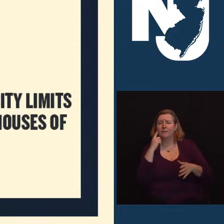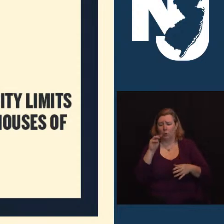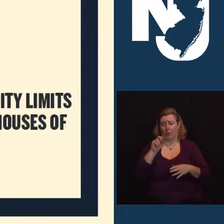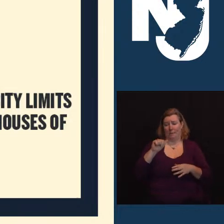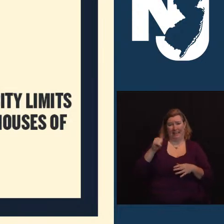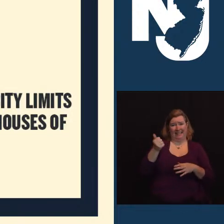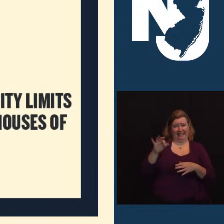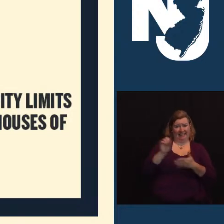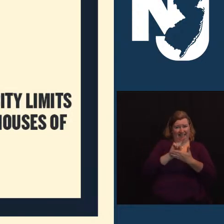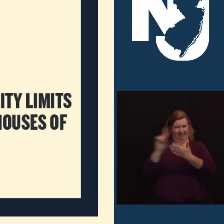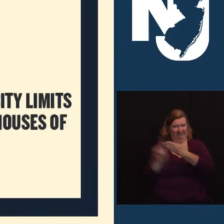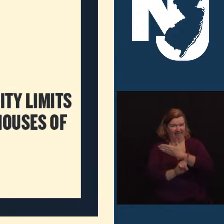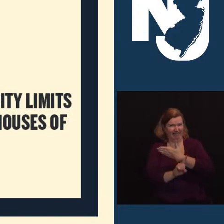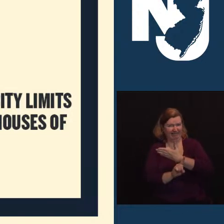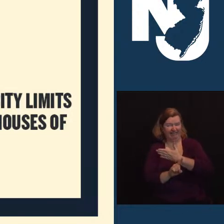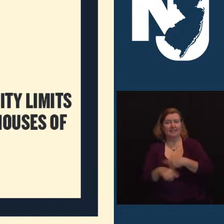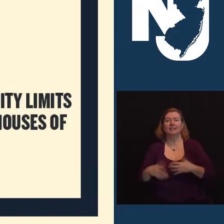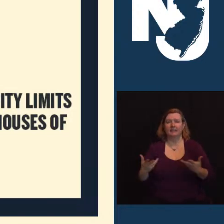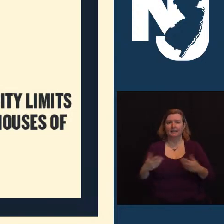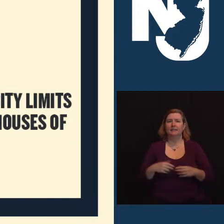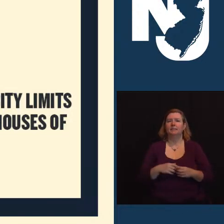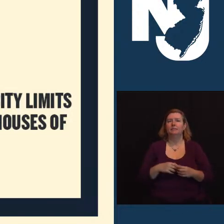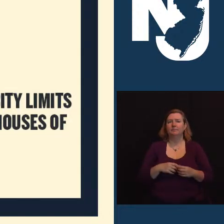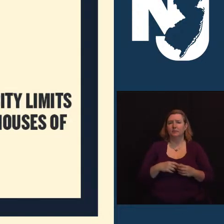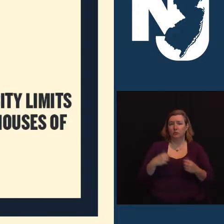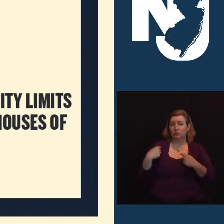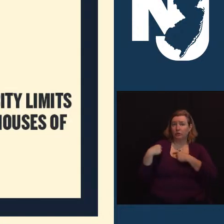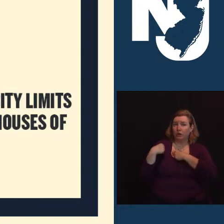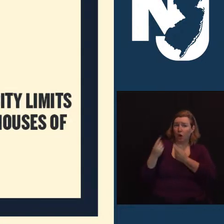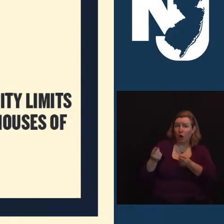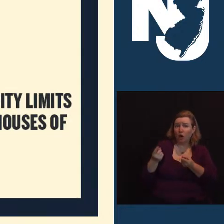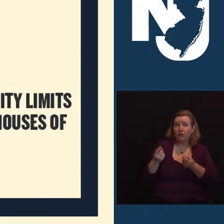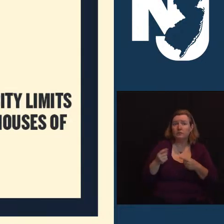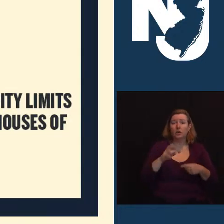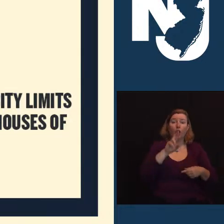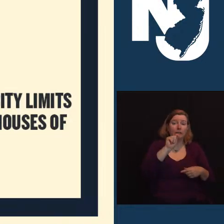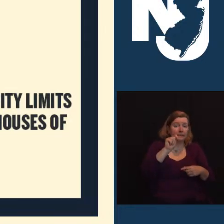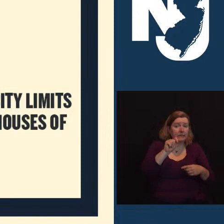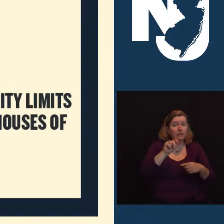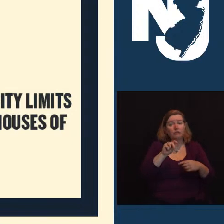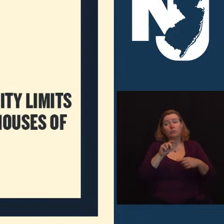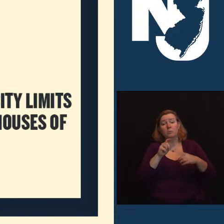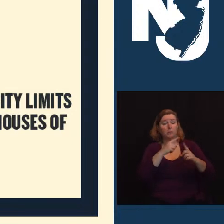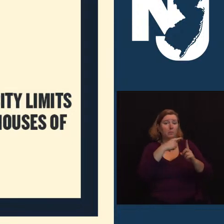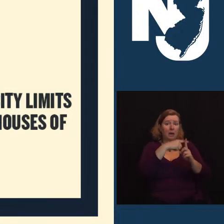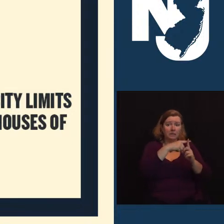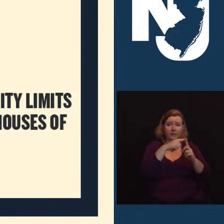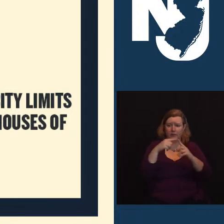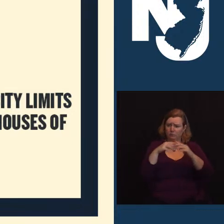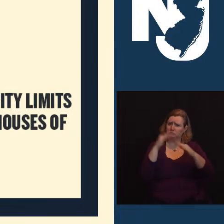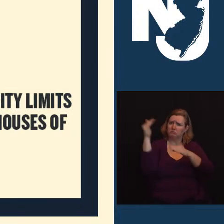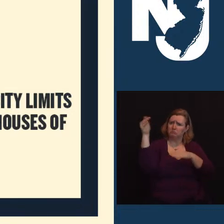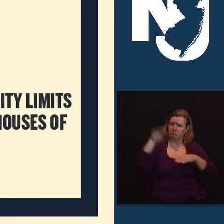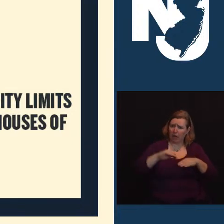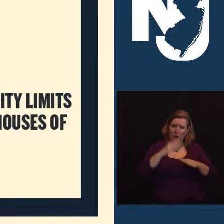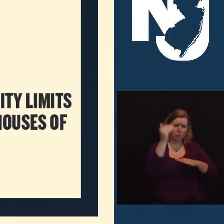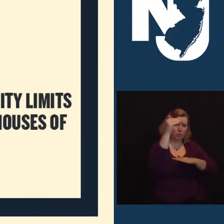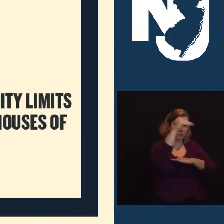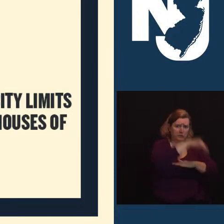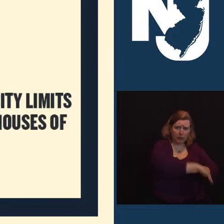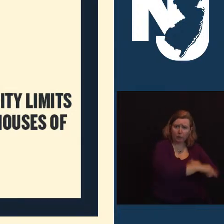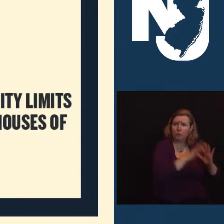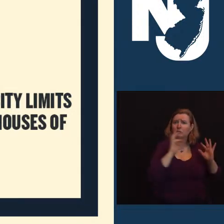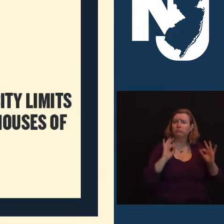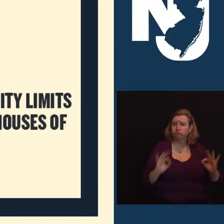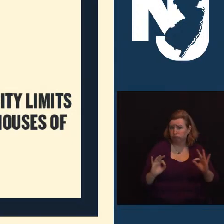the current metrics are continuing to point in the right direction, today I will be signing an executive order that will effectuate all of the